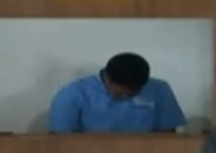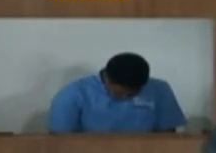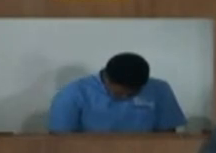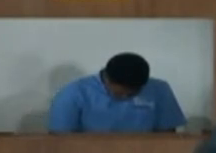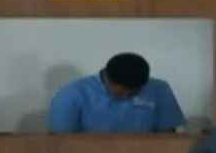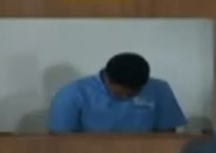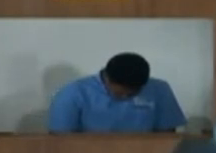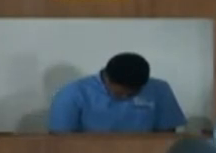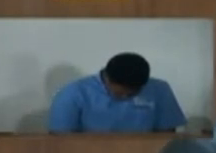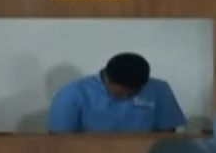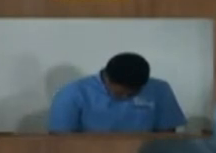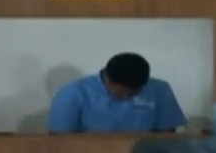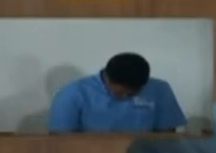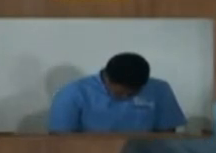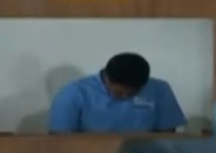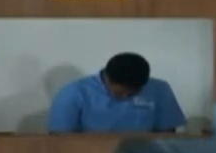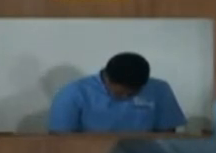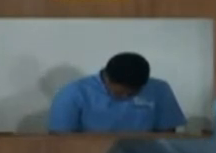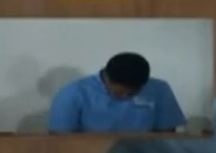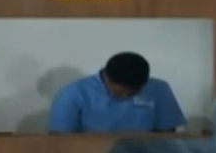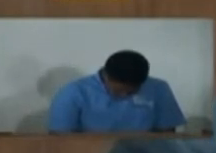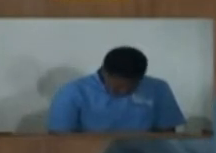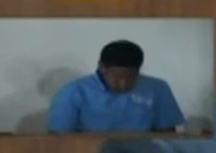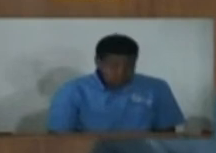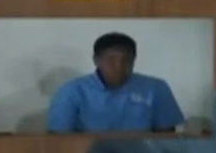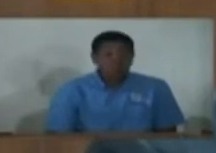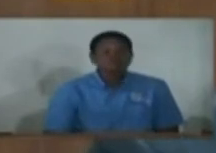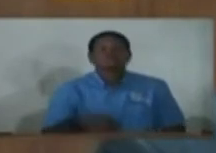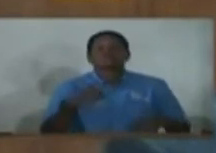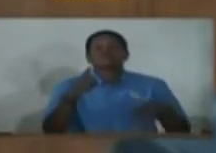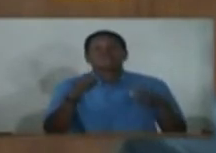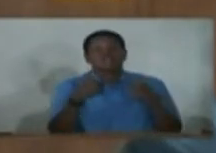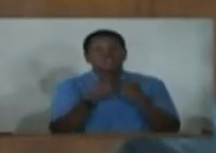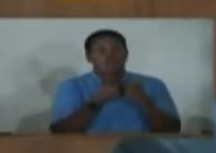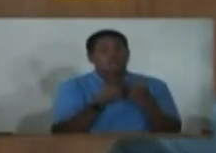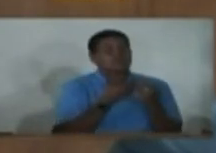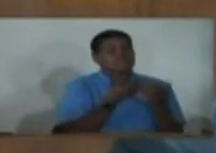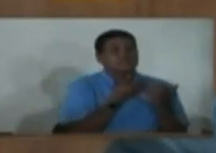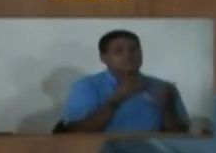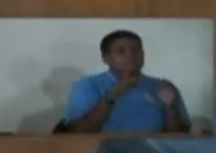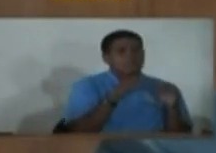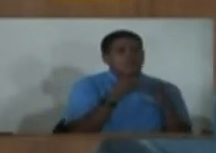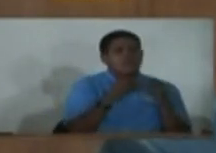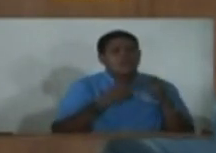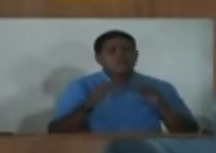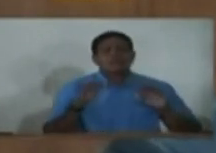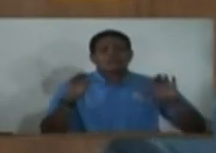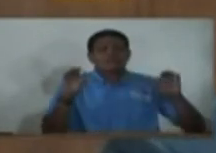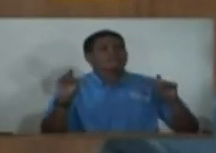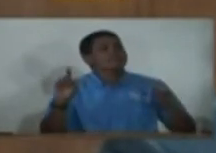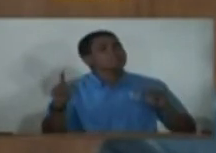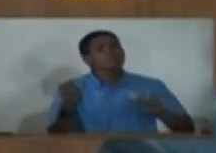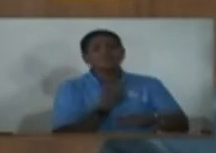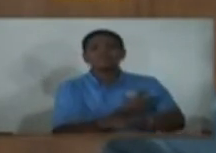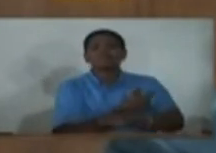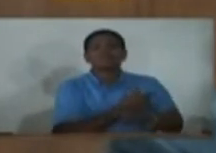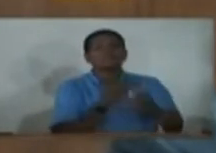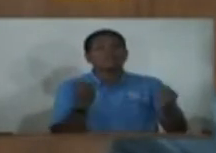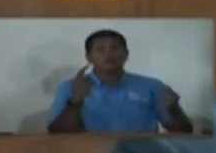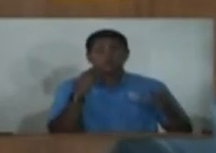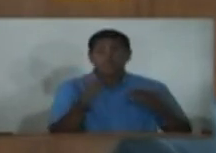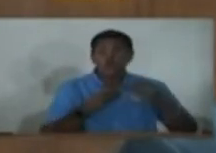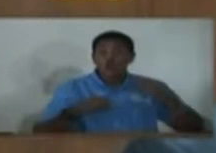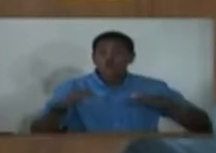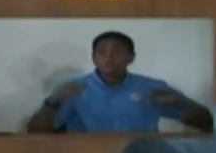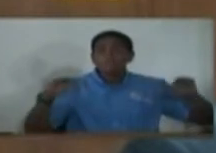have to resist it, because ultimately, getting our economy back up and running, getting back to a state of